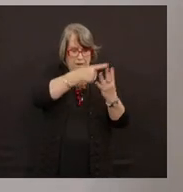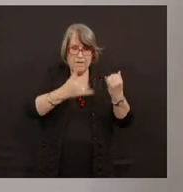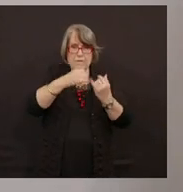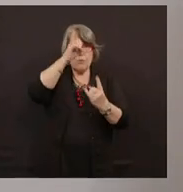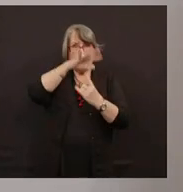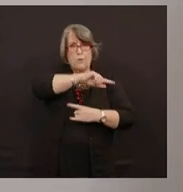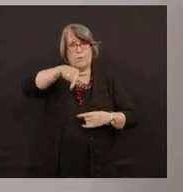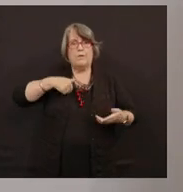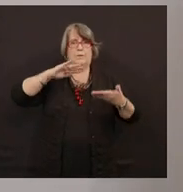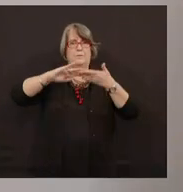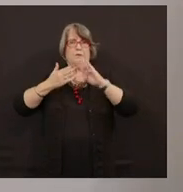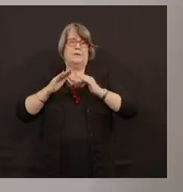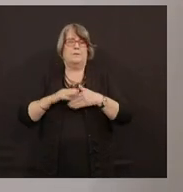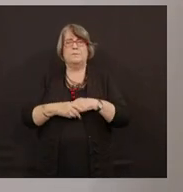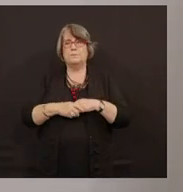communities differently.